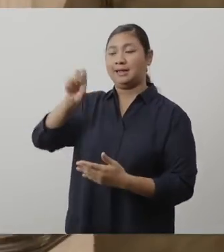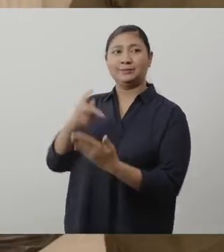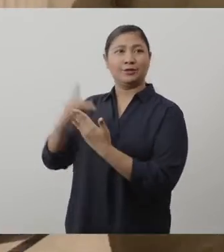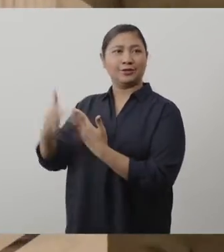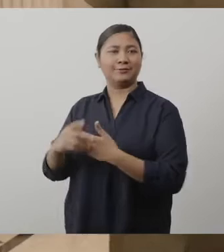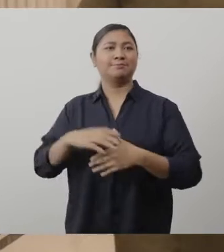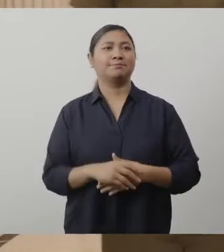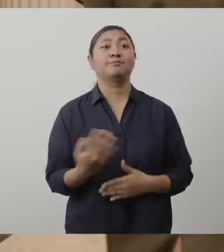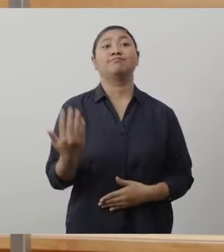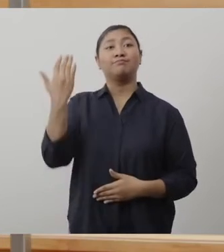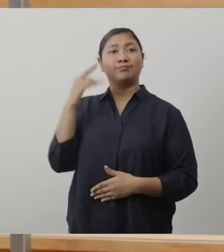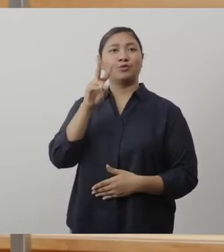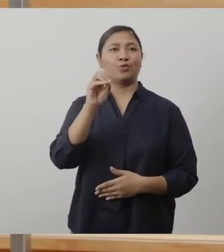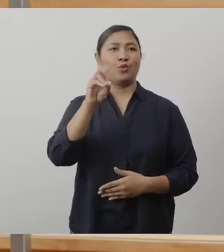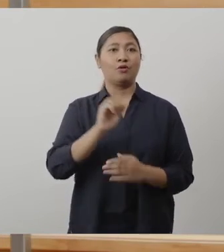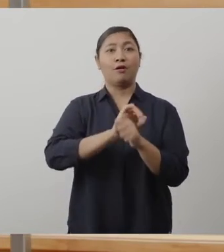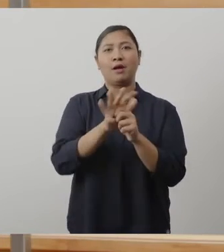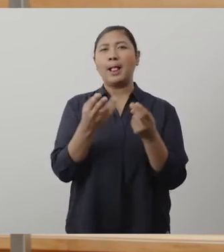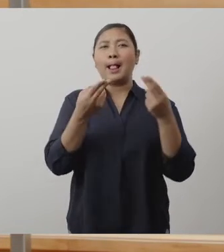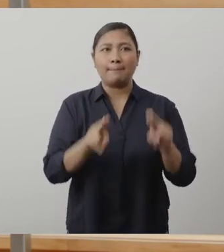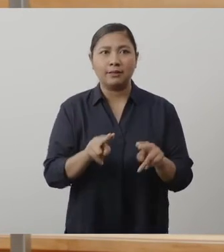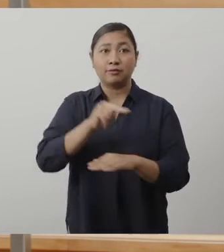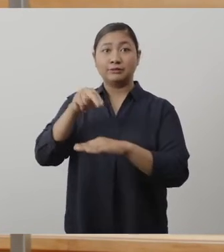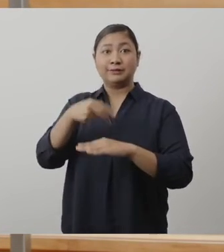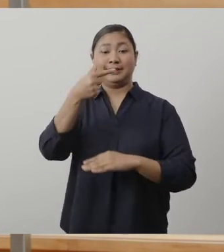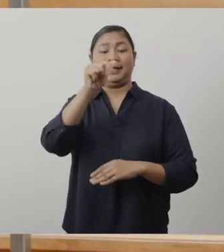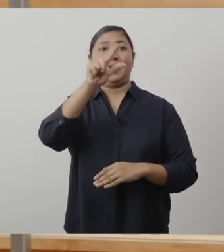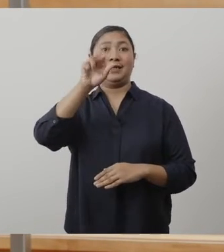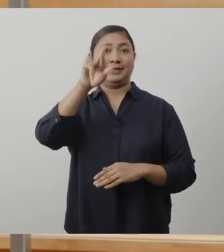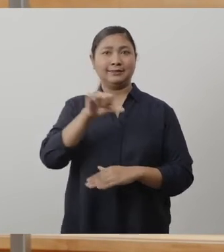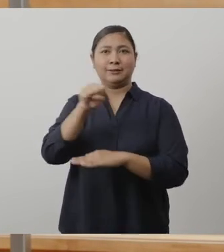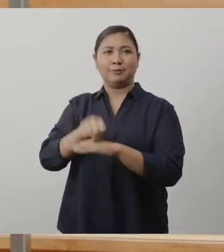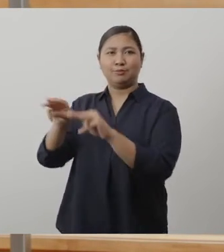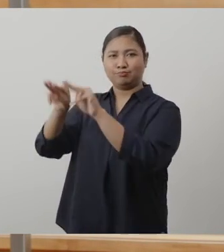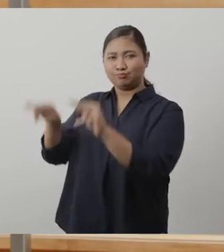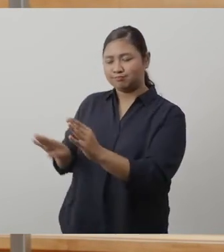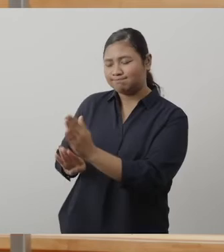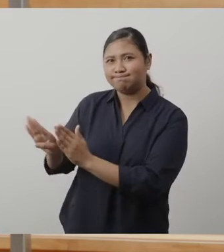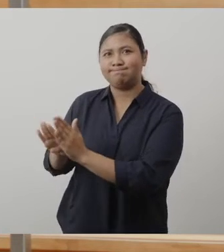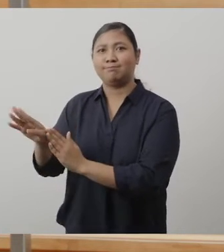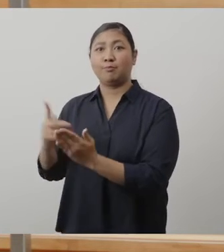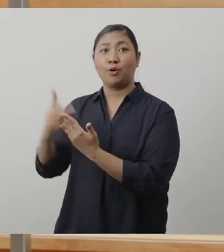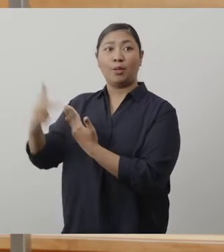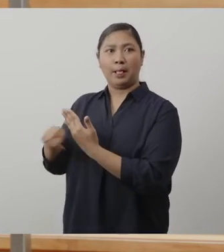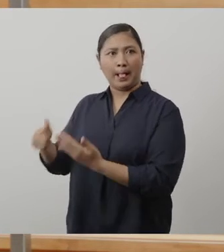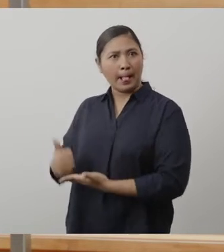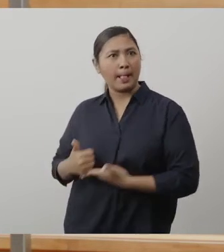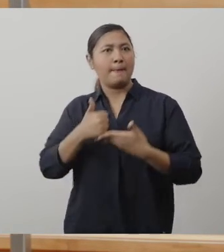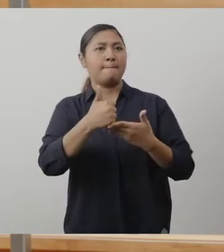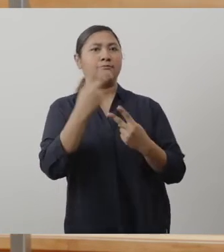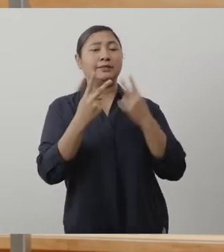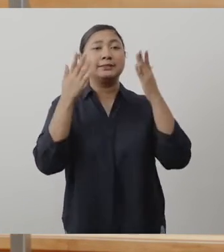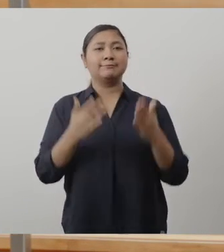project. At the height of the pandemic in 2020, National Gallery Singapore developed a series of slow art programs